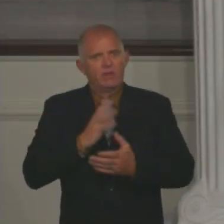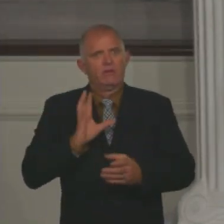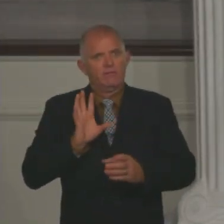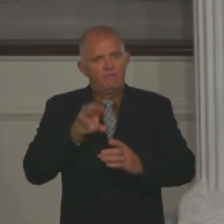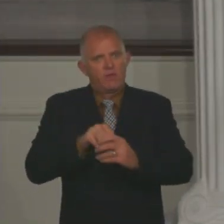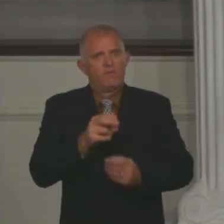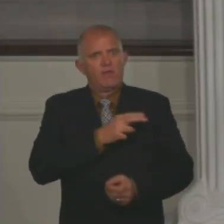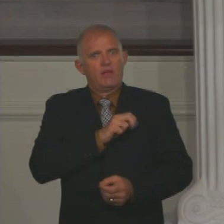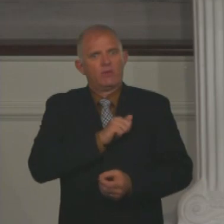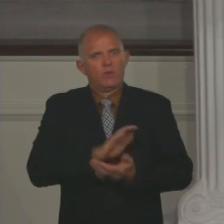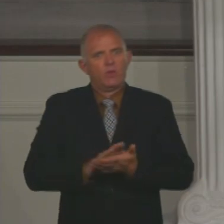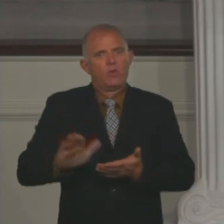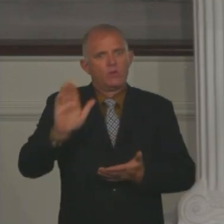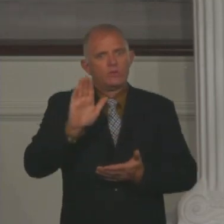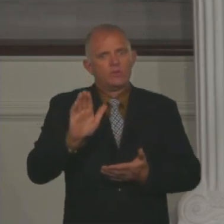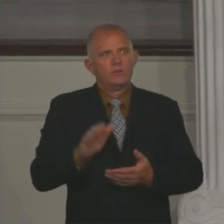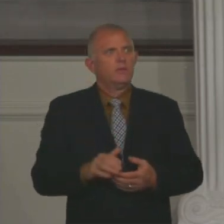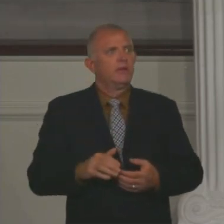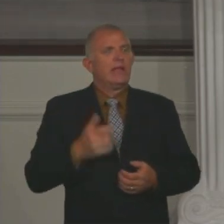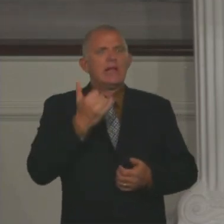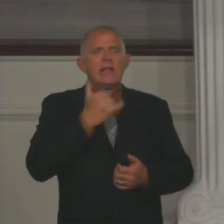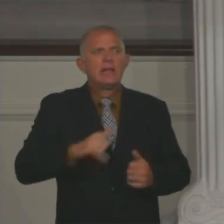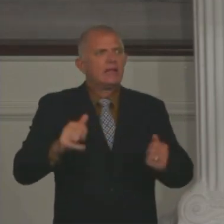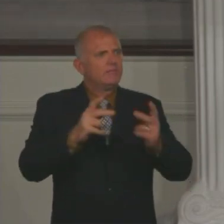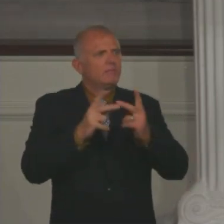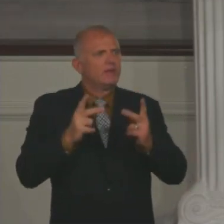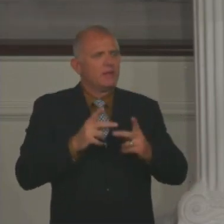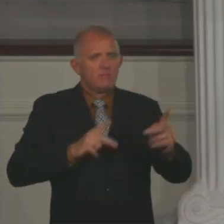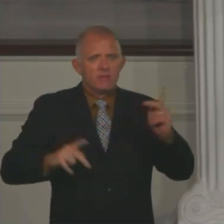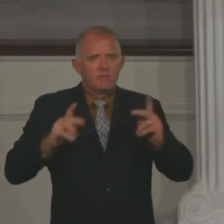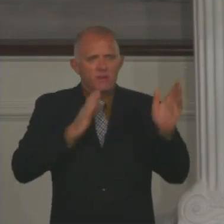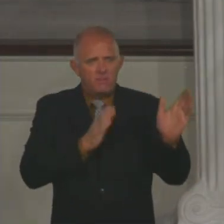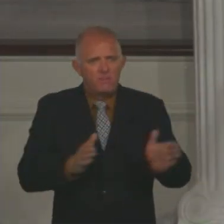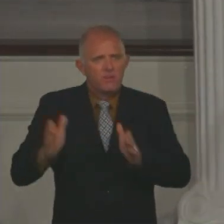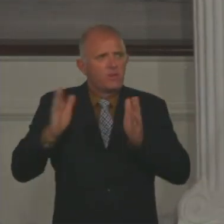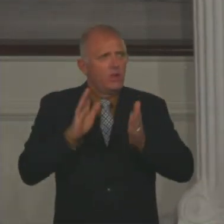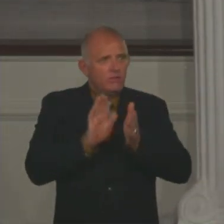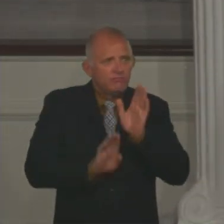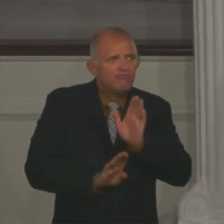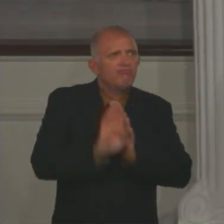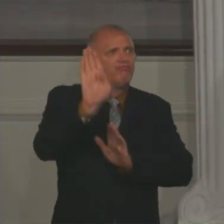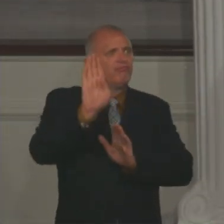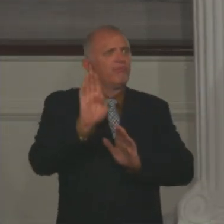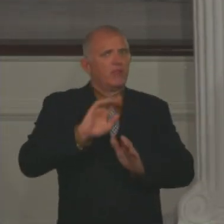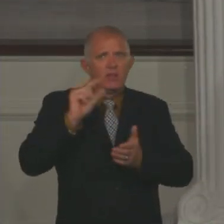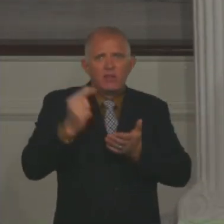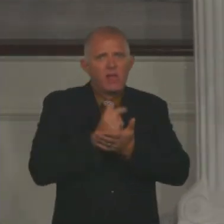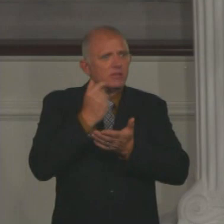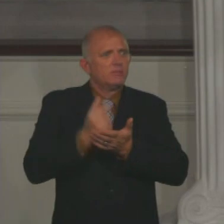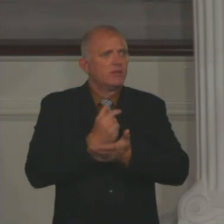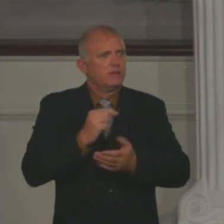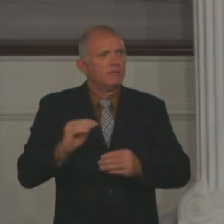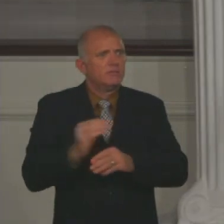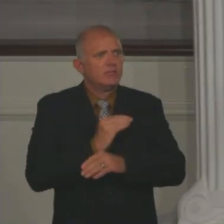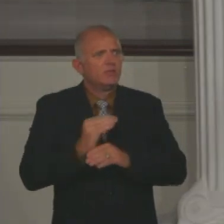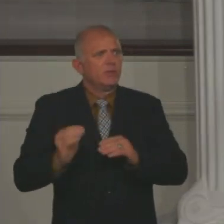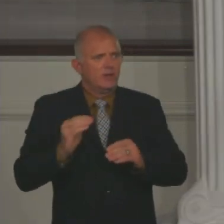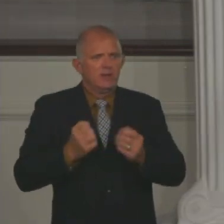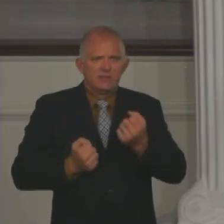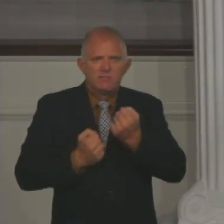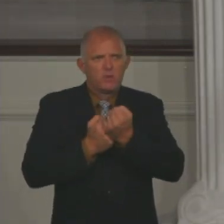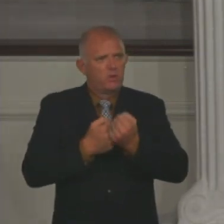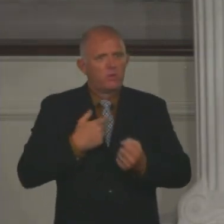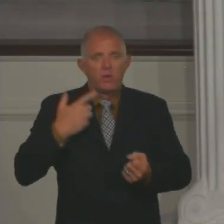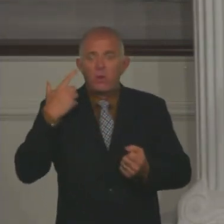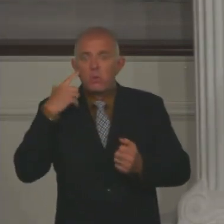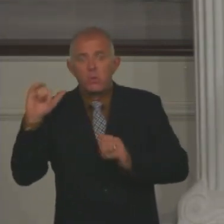may I say to you, any place where people are being prepared for the gospel ministry, I'm all in. I'm for it. I'm for Golden State. I'm for